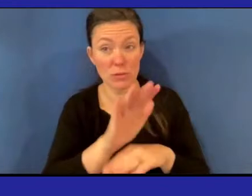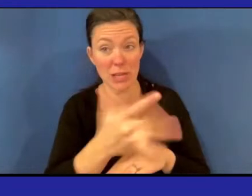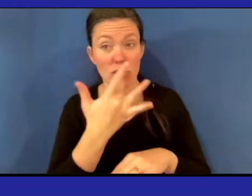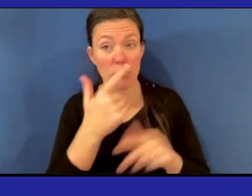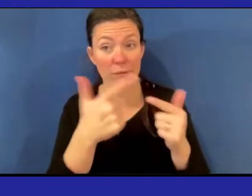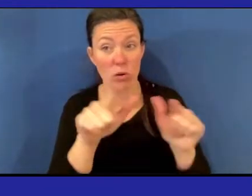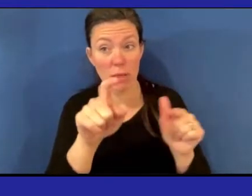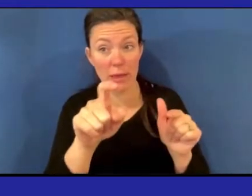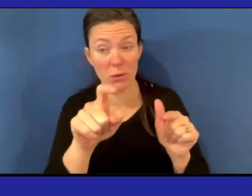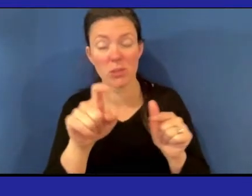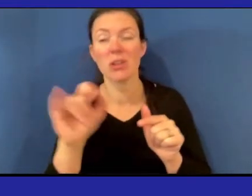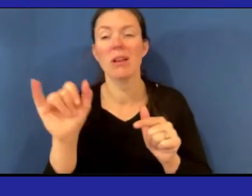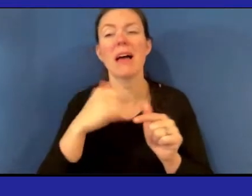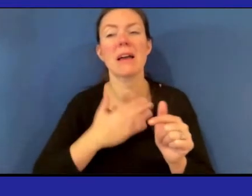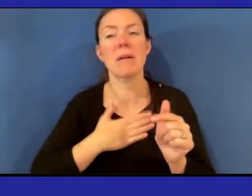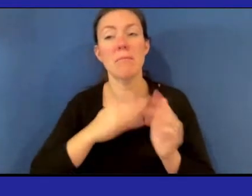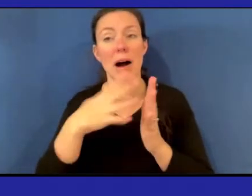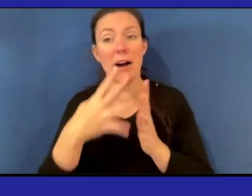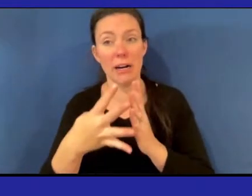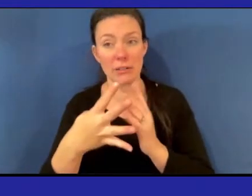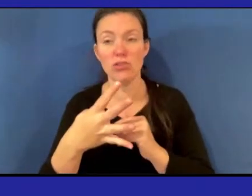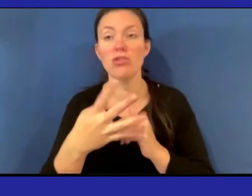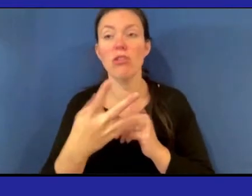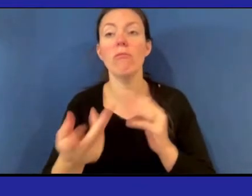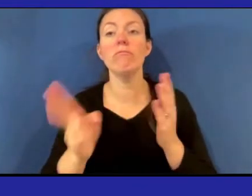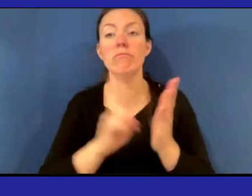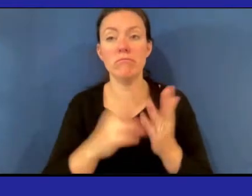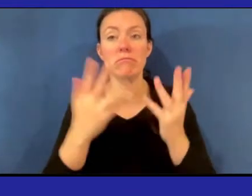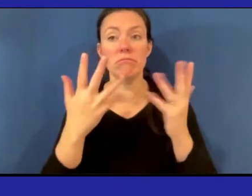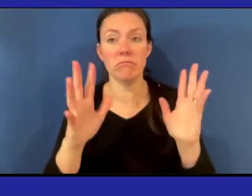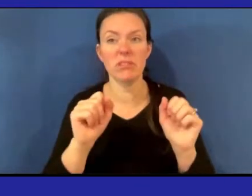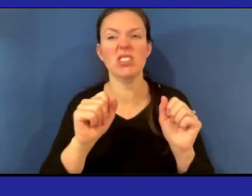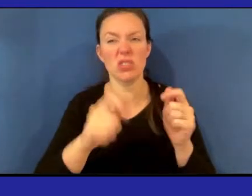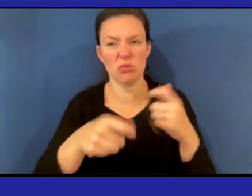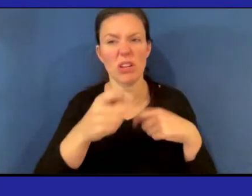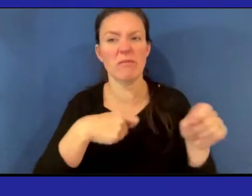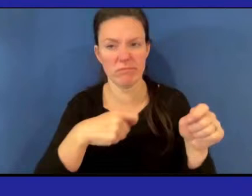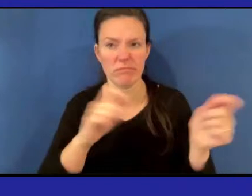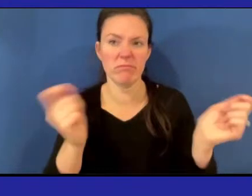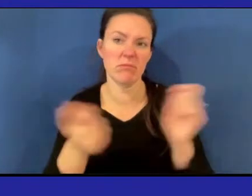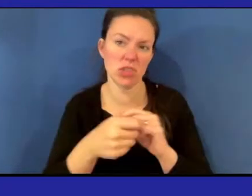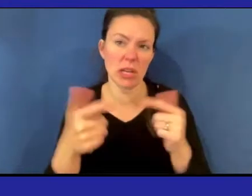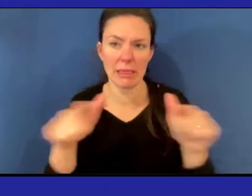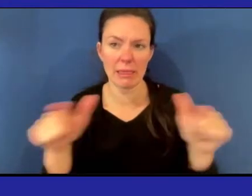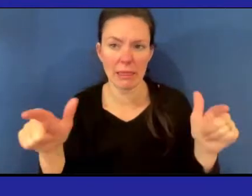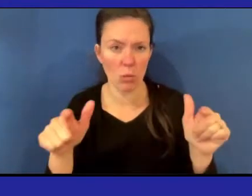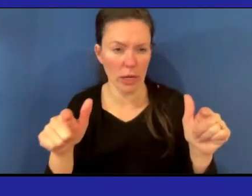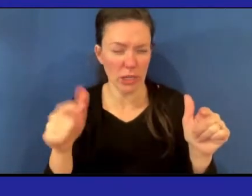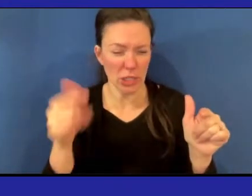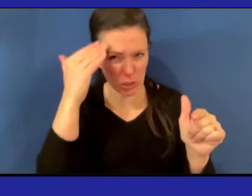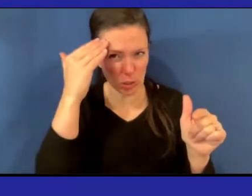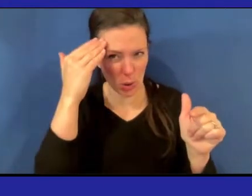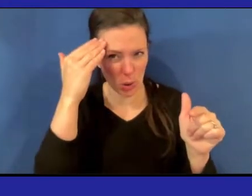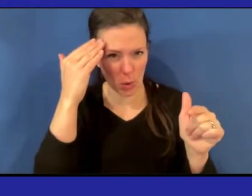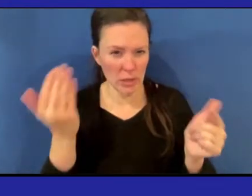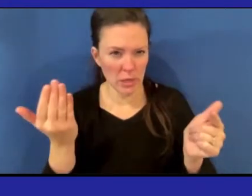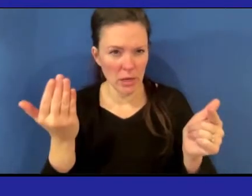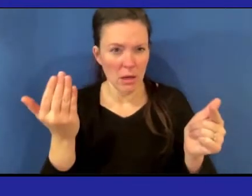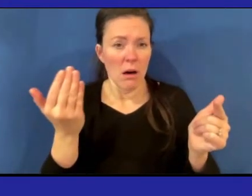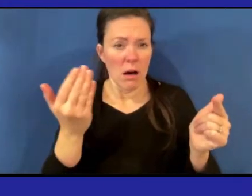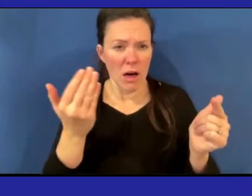once you sign up and then the, admin back end, it ends Yep. up like, a lot of times you get this thing that comes to email, it's like English. Yeah. Is that